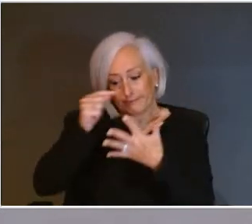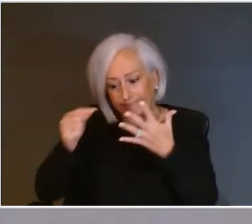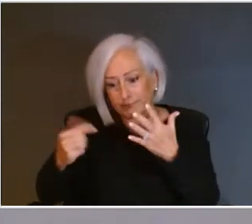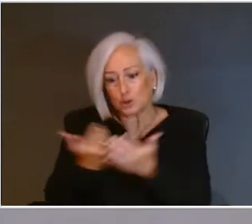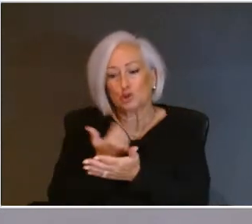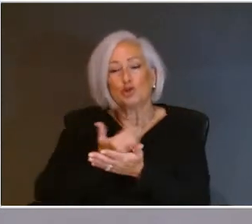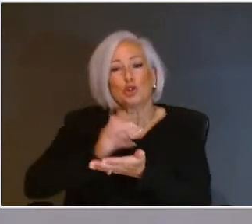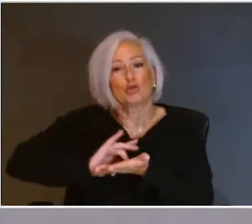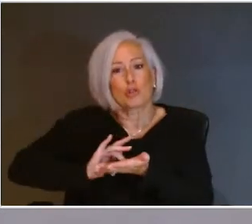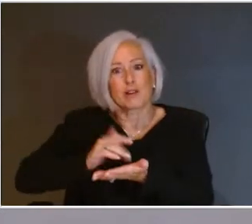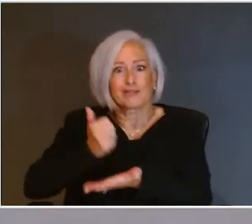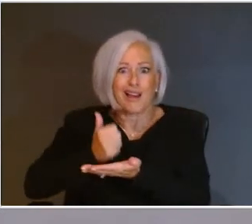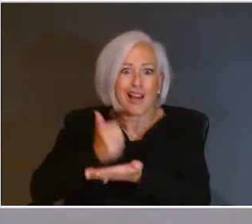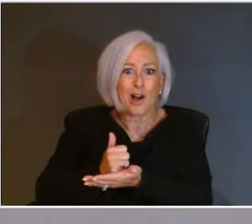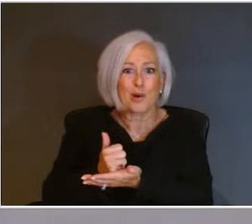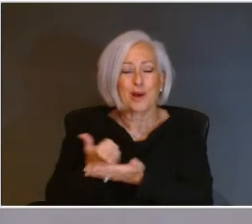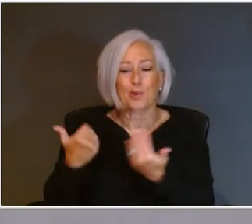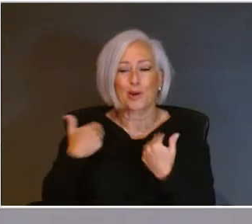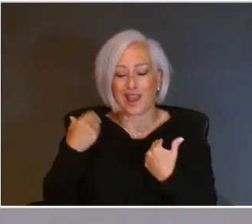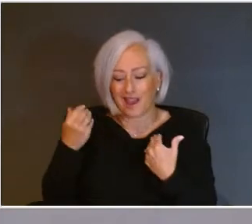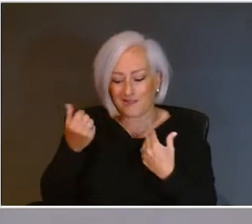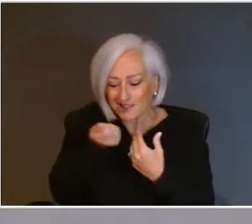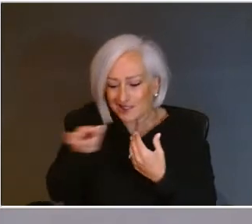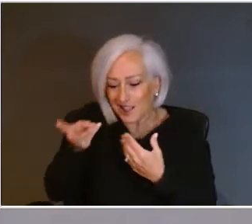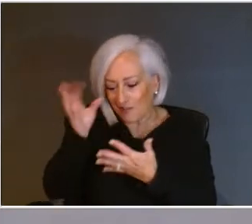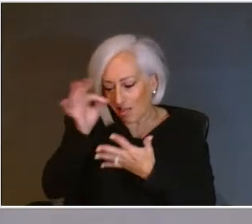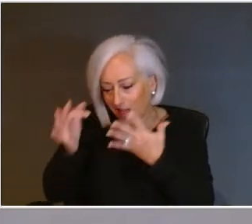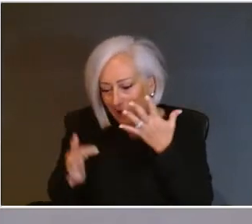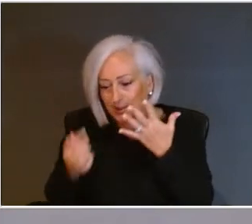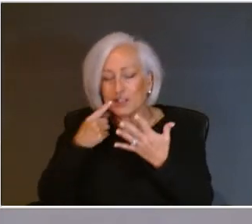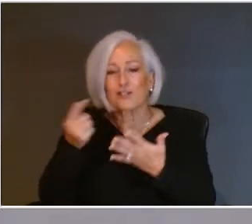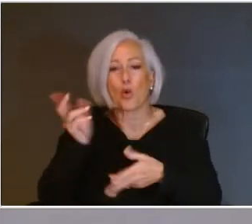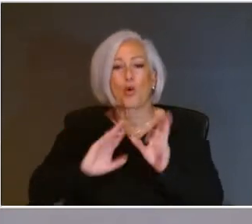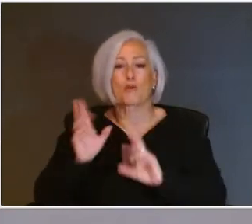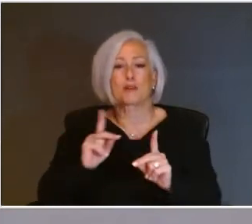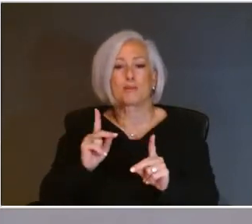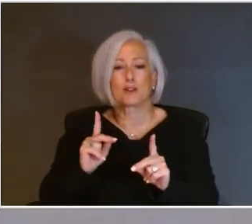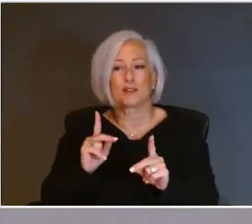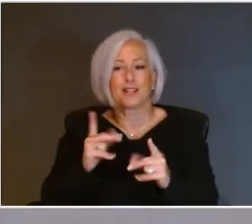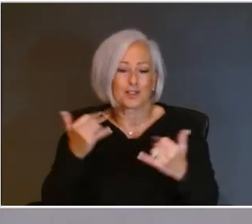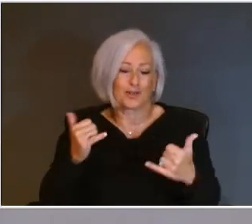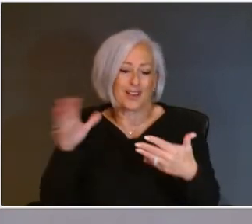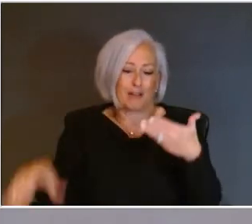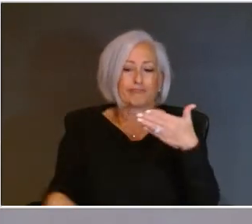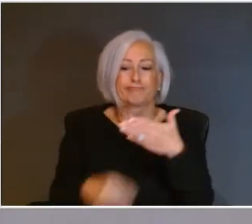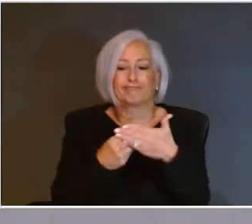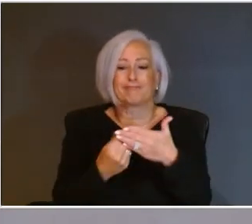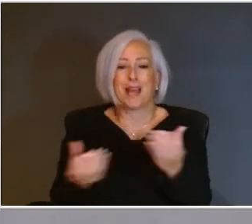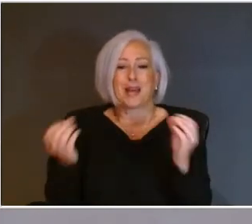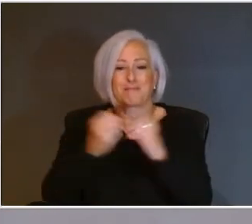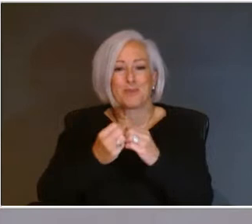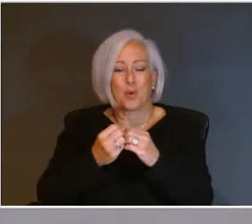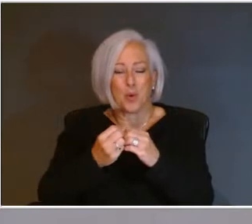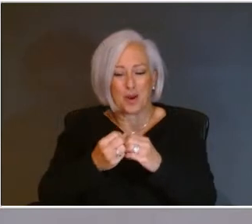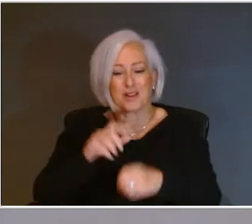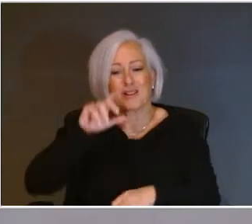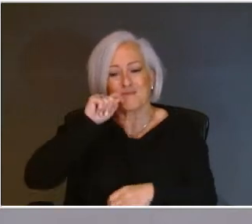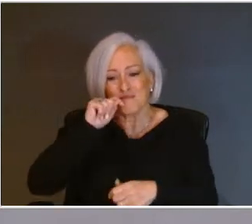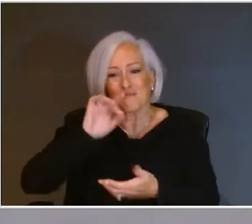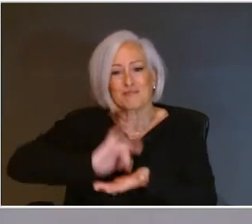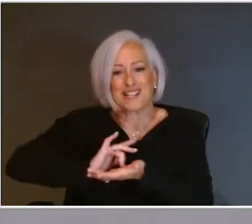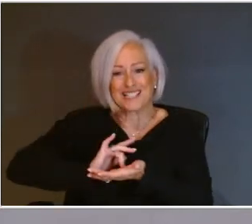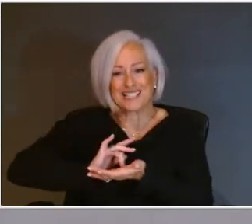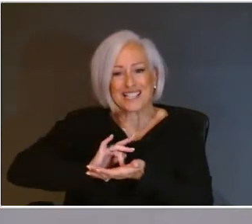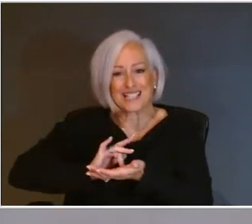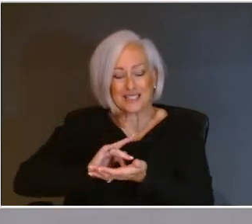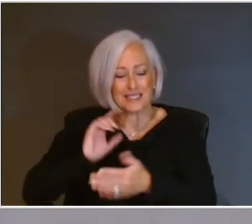them kind of in our toolbox, if you will. So it's going to be another one to add to that group of medications that we've already been trying, but it gives people another